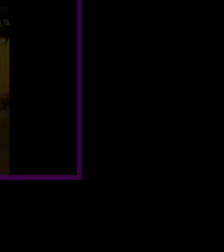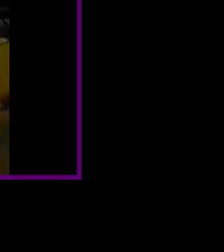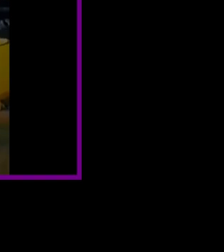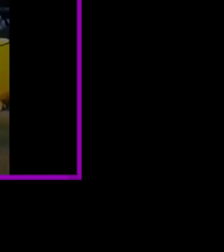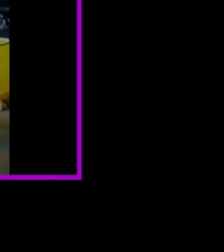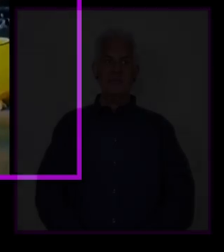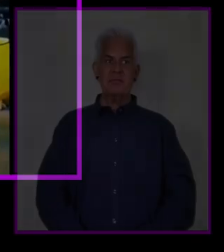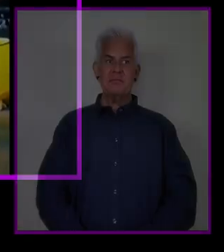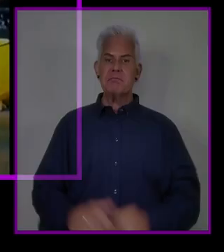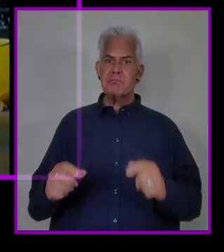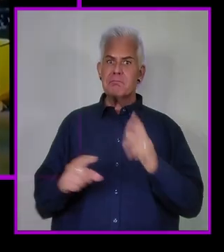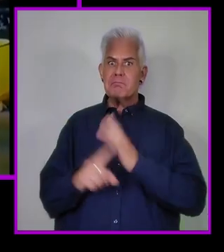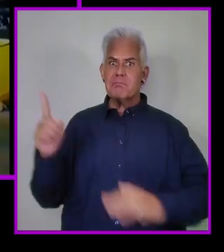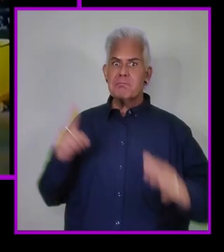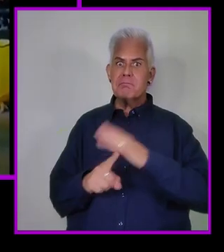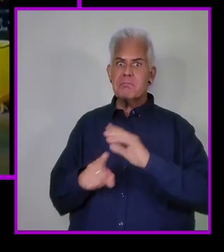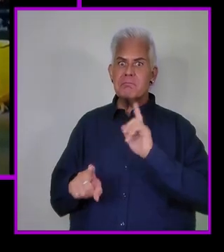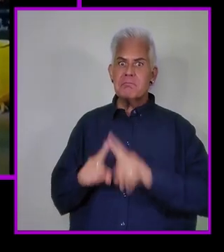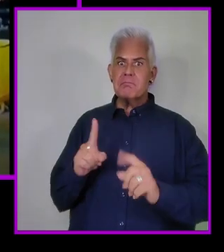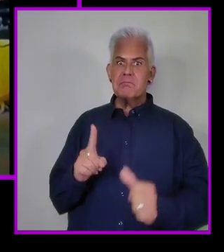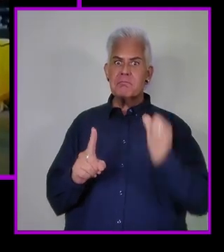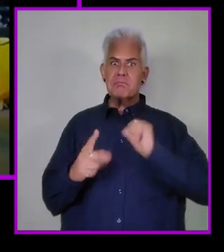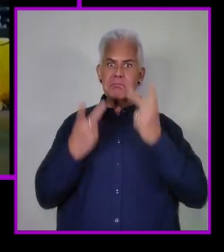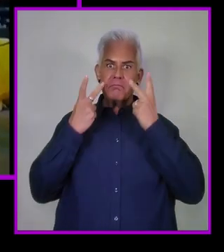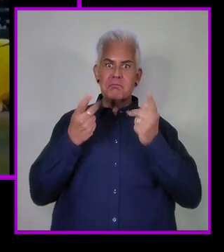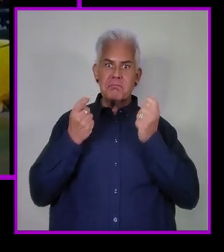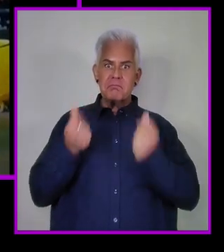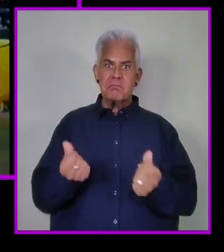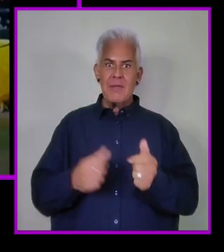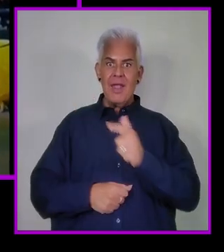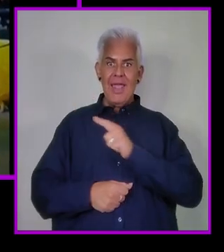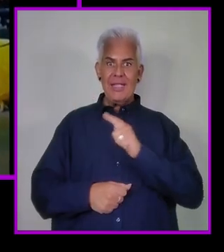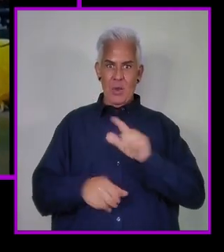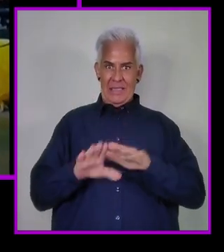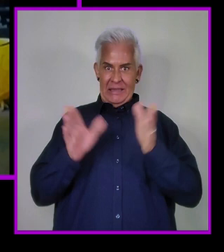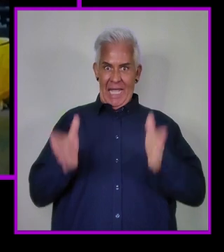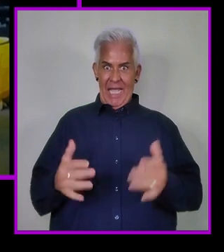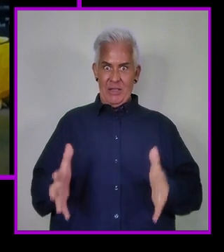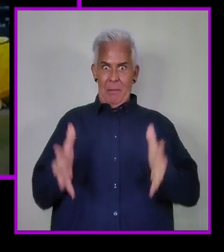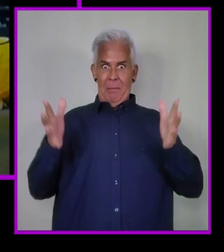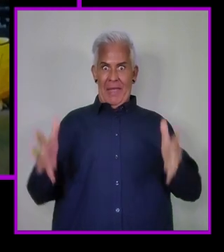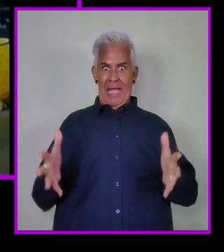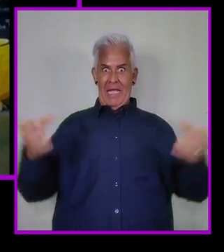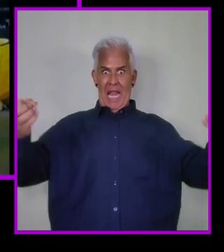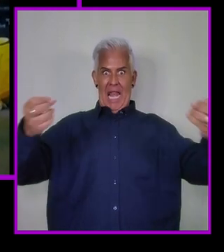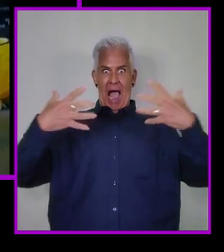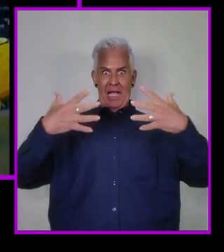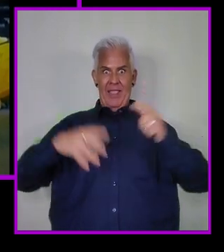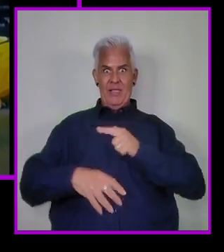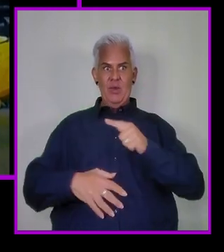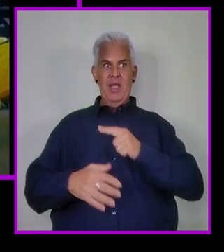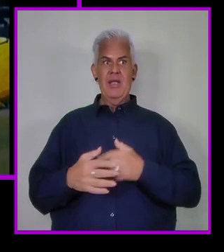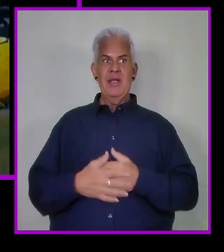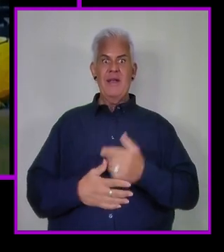In such a big arena, most people at the back don't get to see that much. And that's why the stage is so big and the lights are so huge.